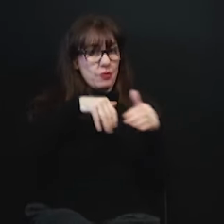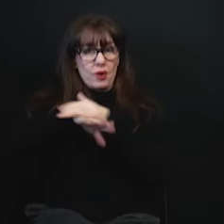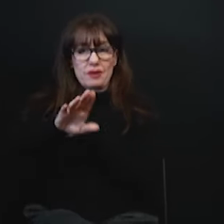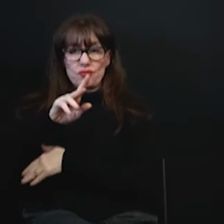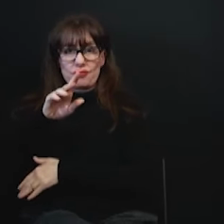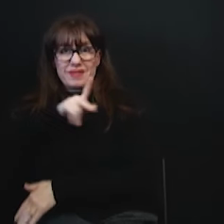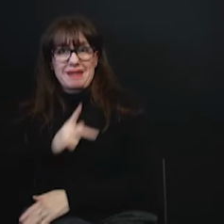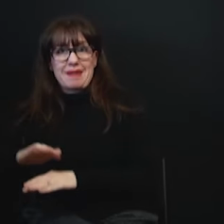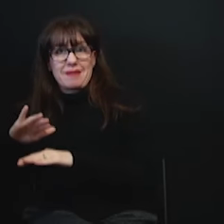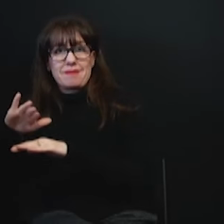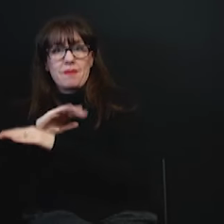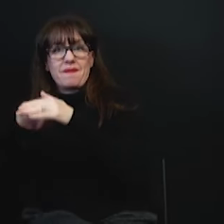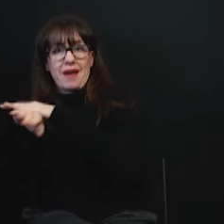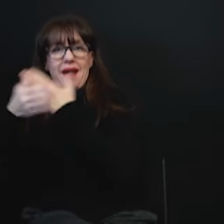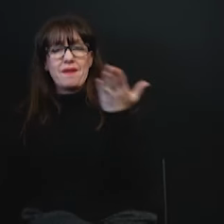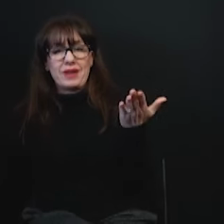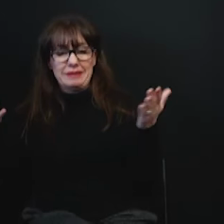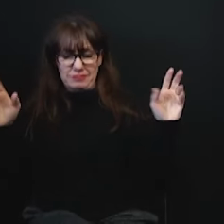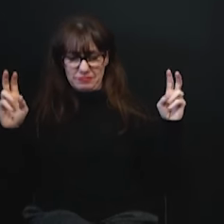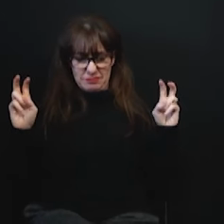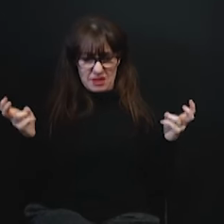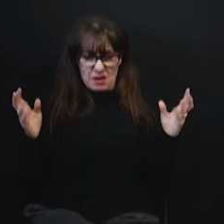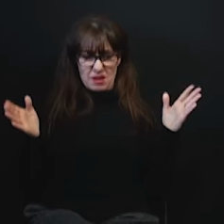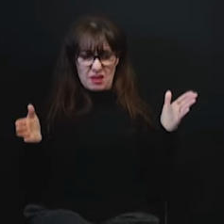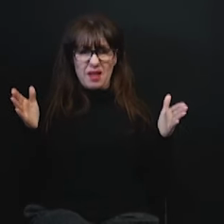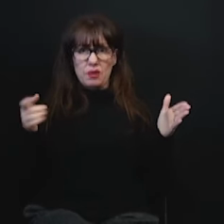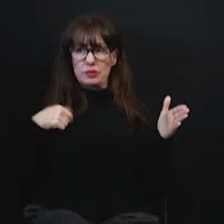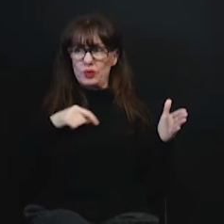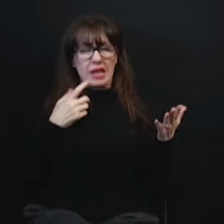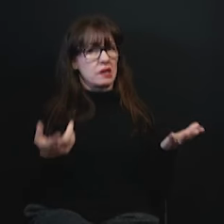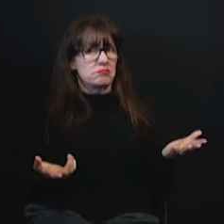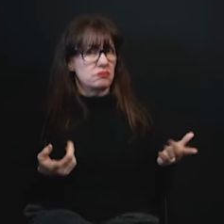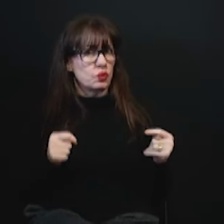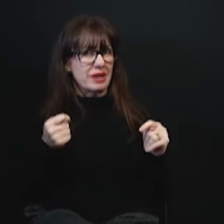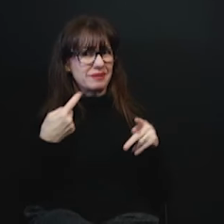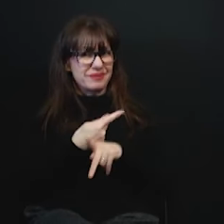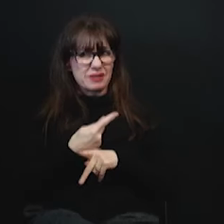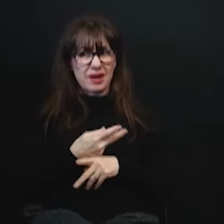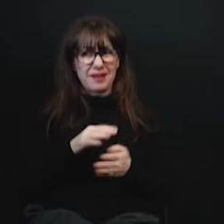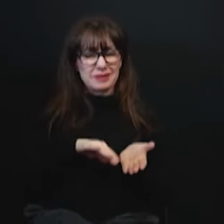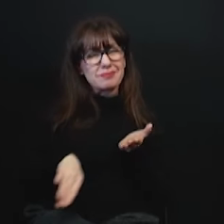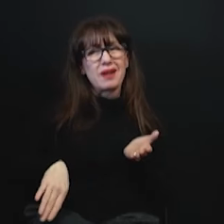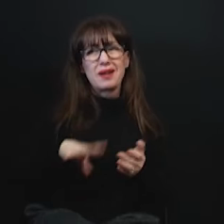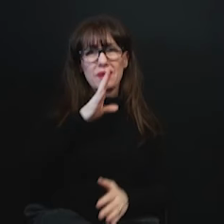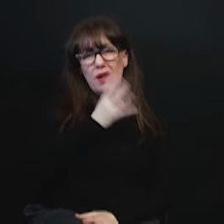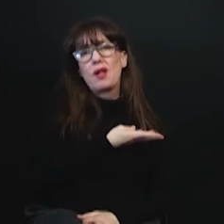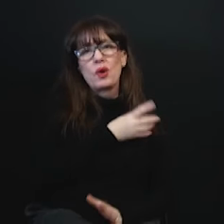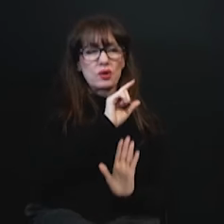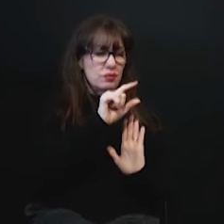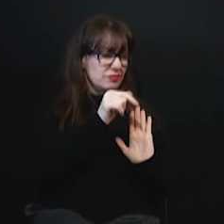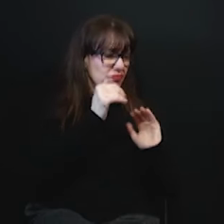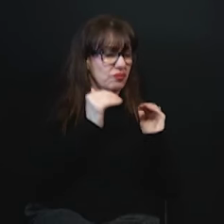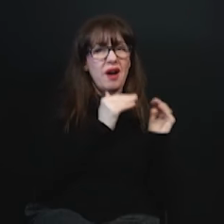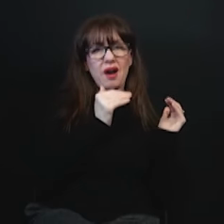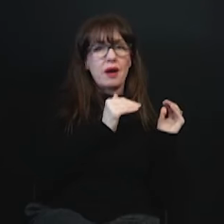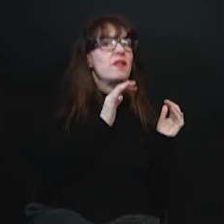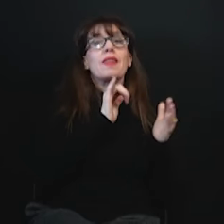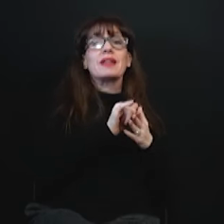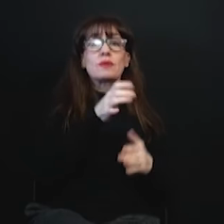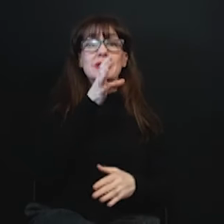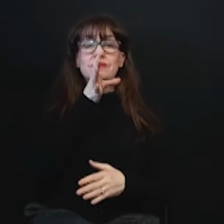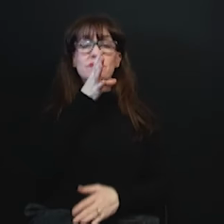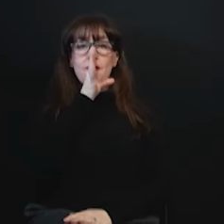heaven. When he says something like that, and we immediately try to dismiss what he's saying or qualify it or justify it, this is what he's